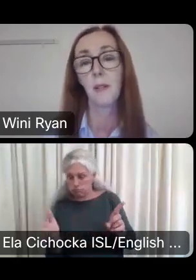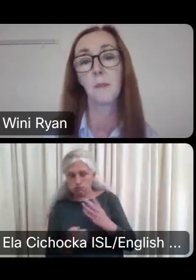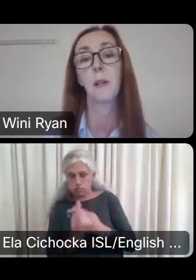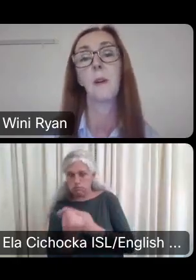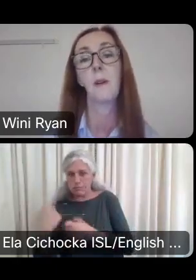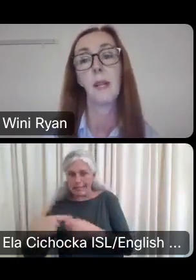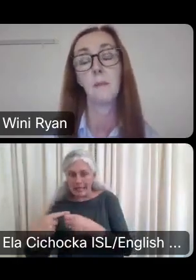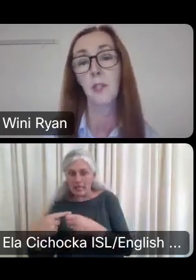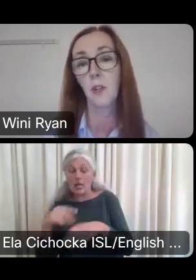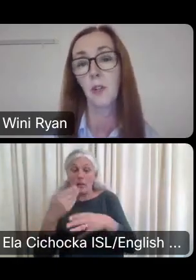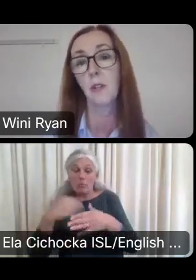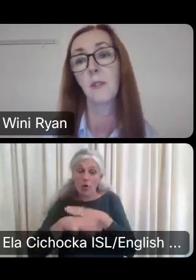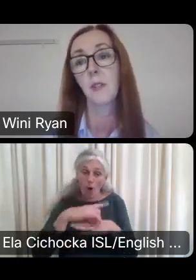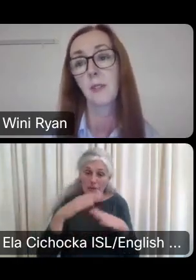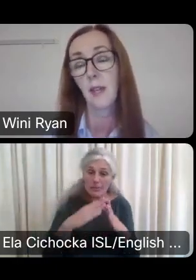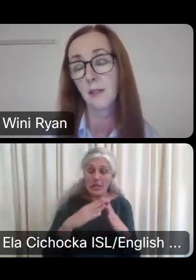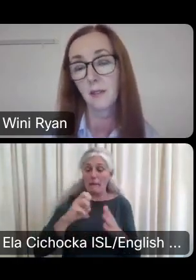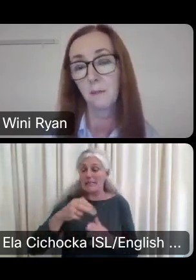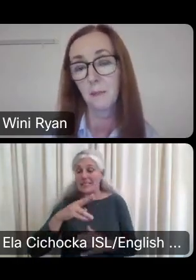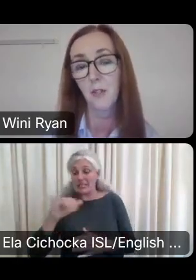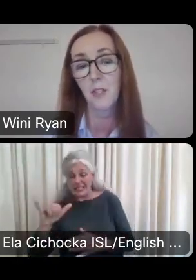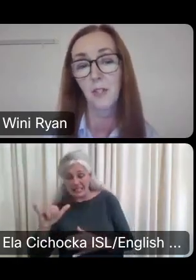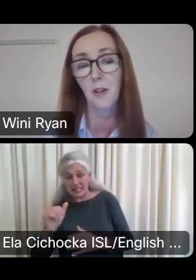in hospital or in maternity services